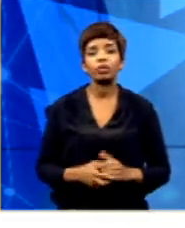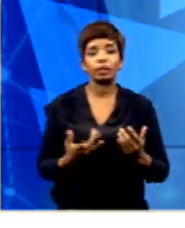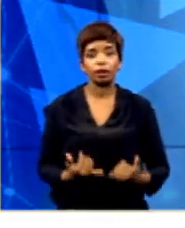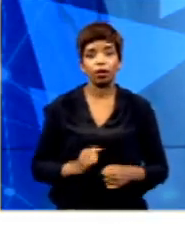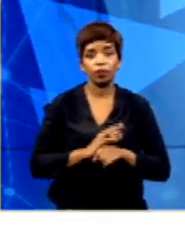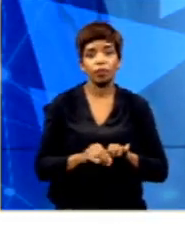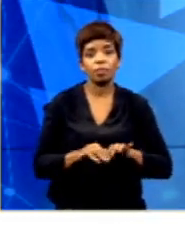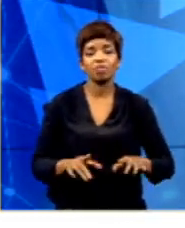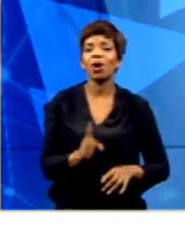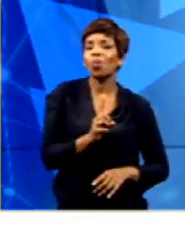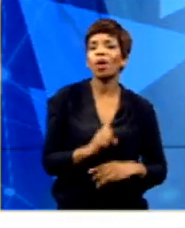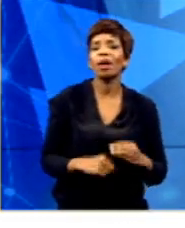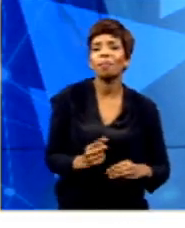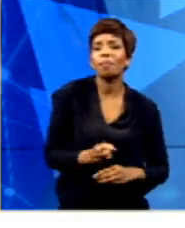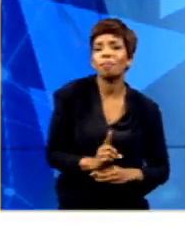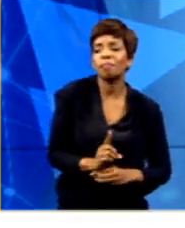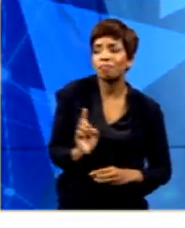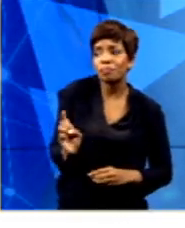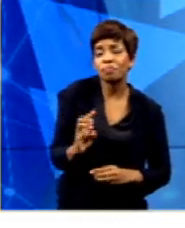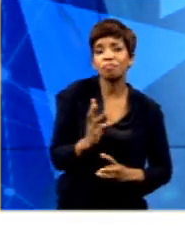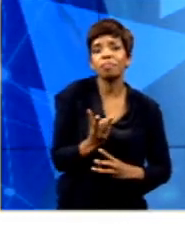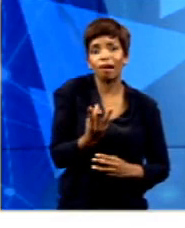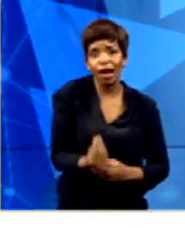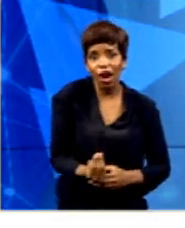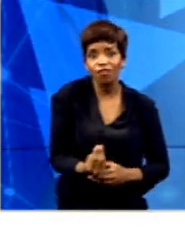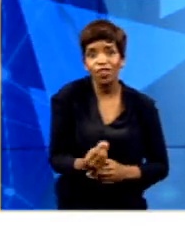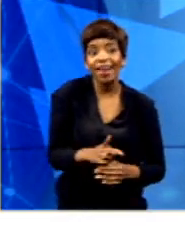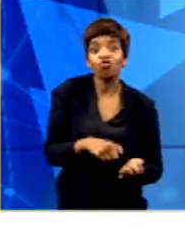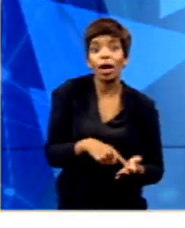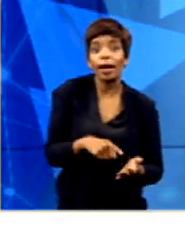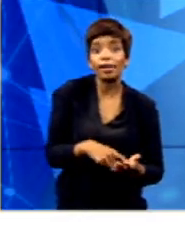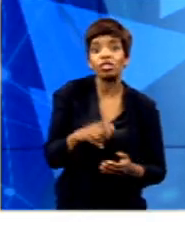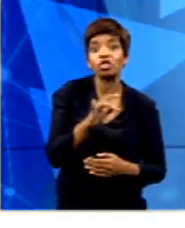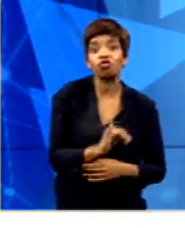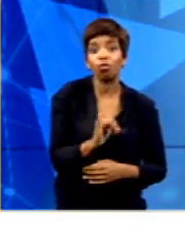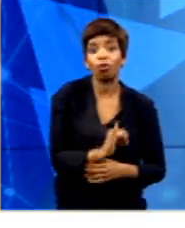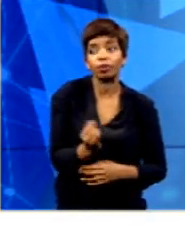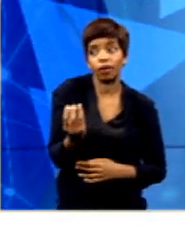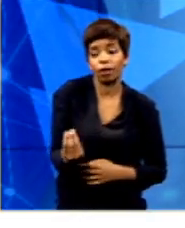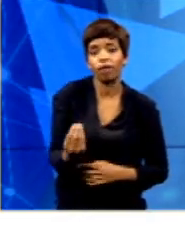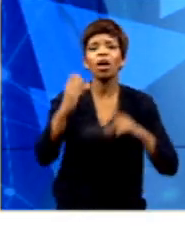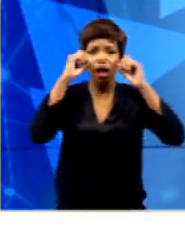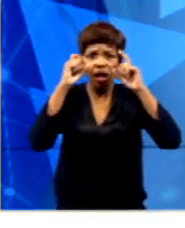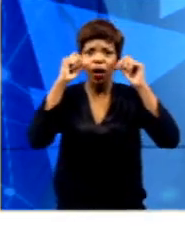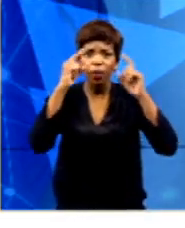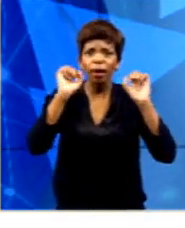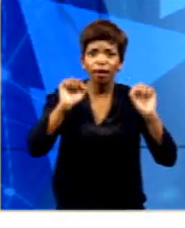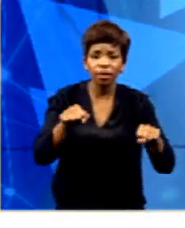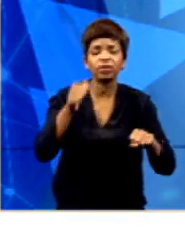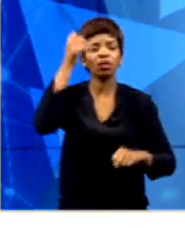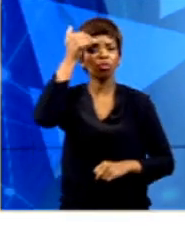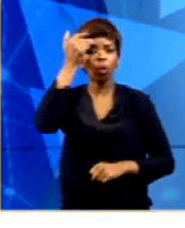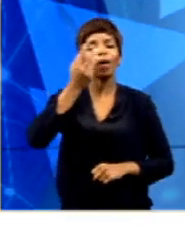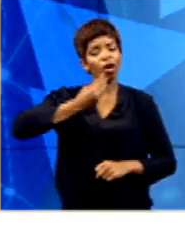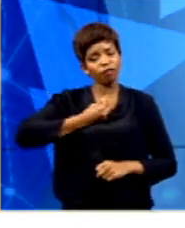credit insurance? And many of us may not even be aware of such a benefit or even be aware of the fact that we have that